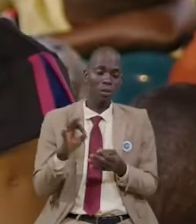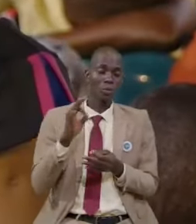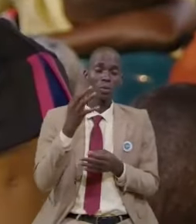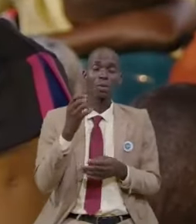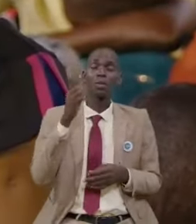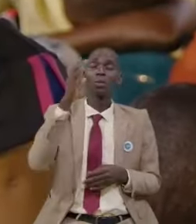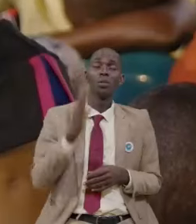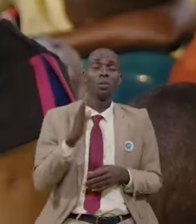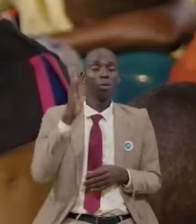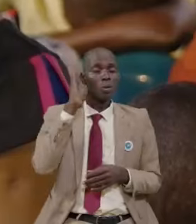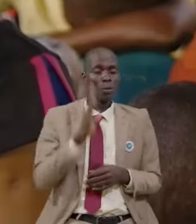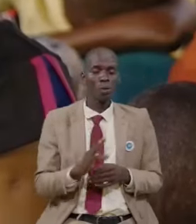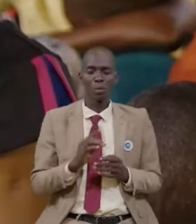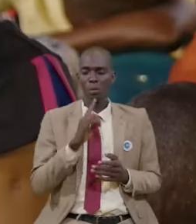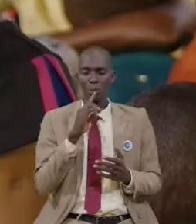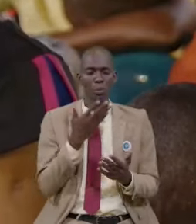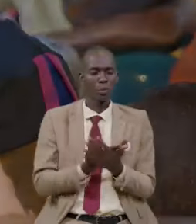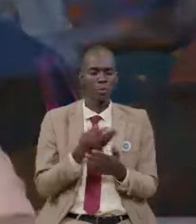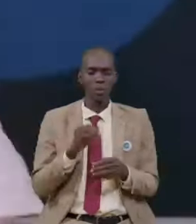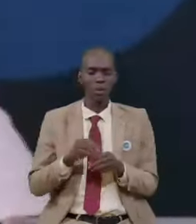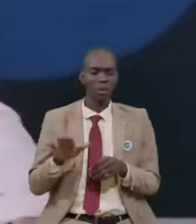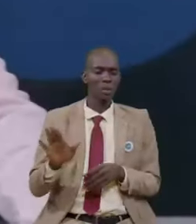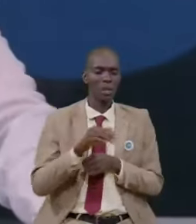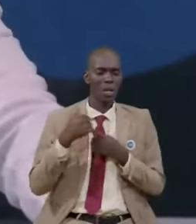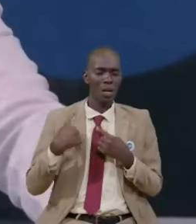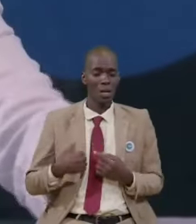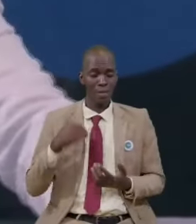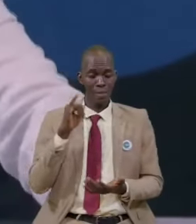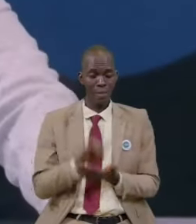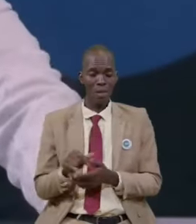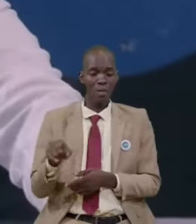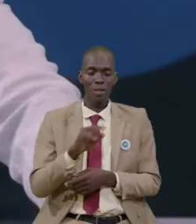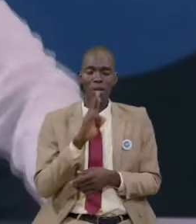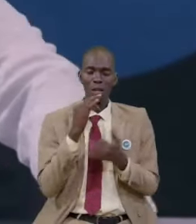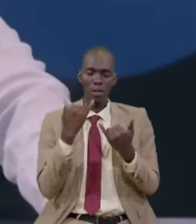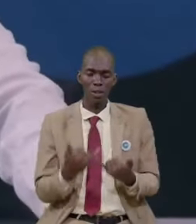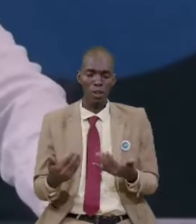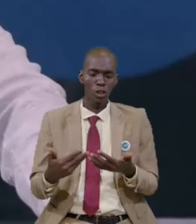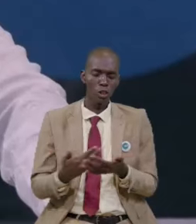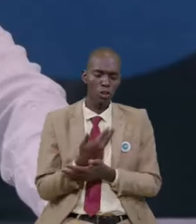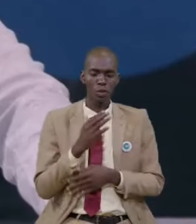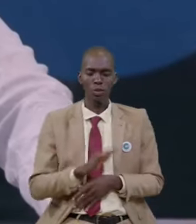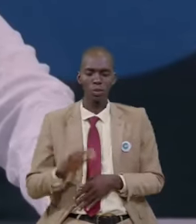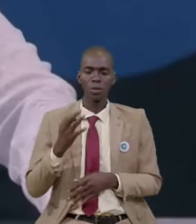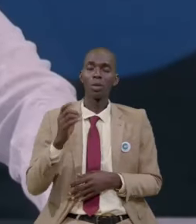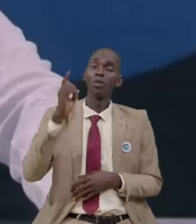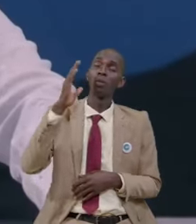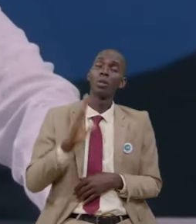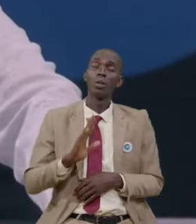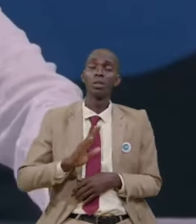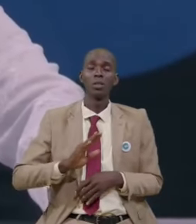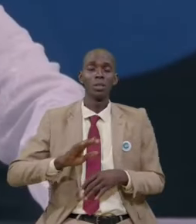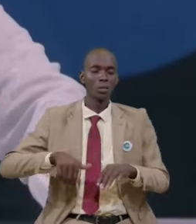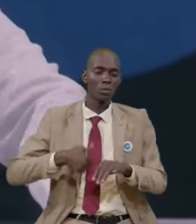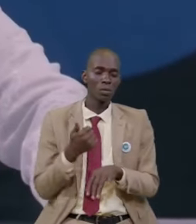their hearts. They are now children of God. Confirm, affirm